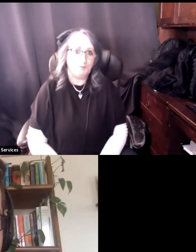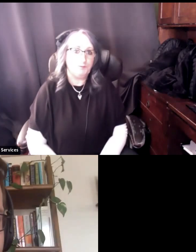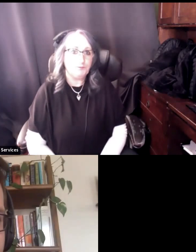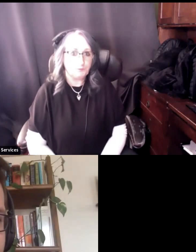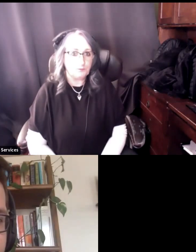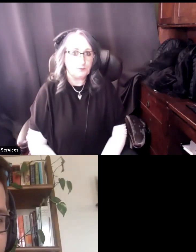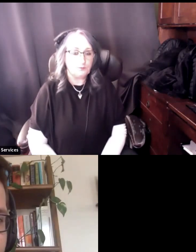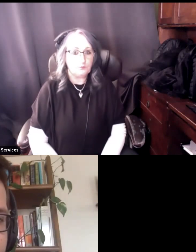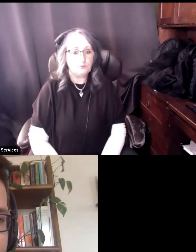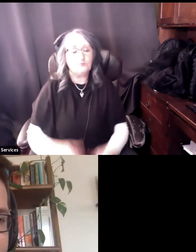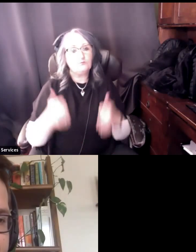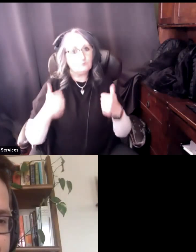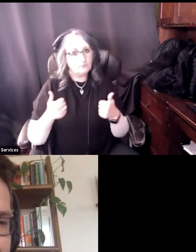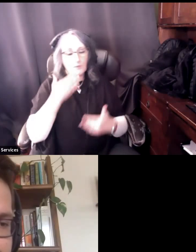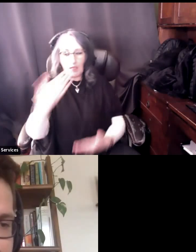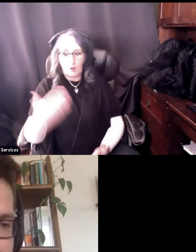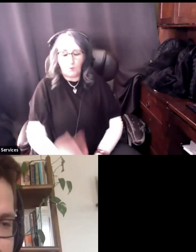Thank you.